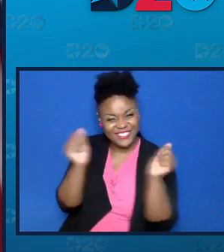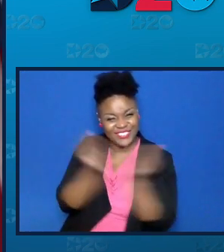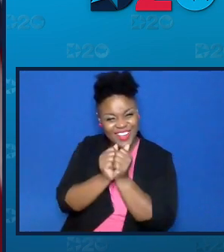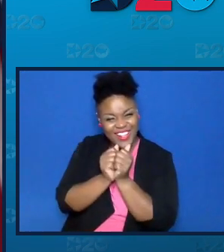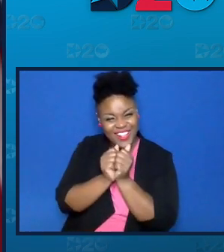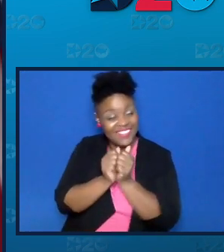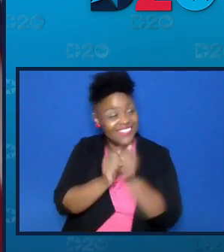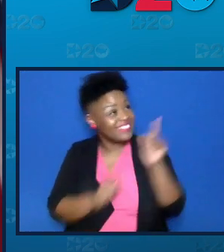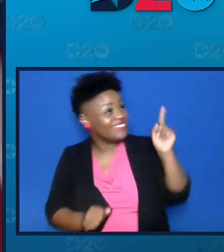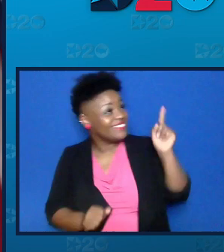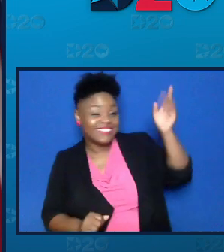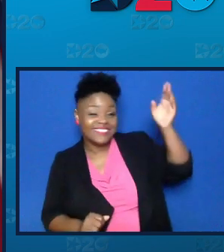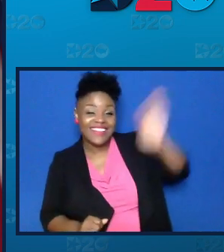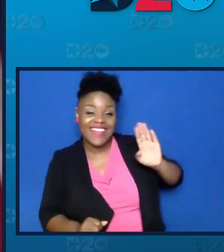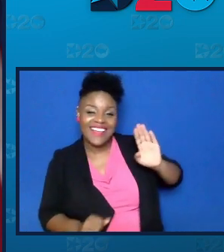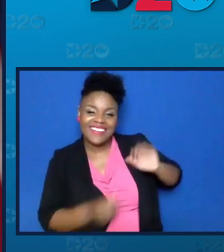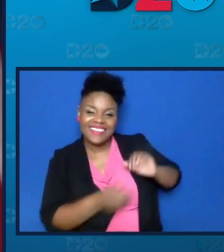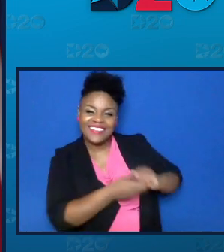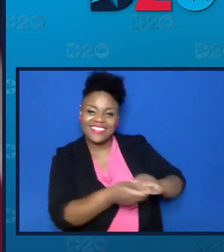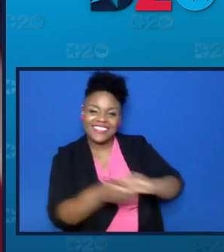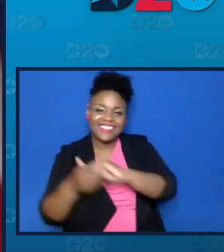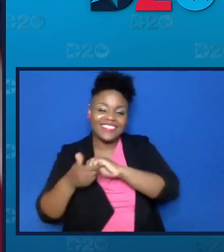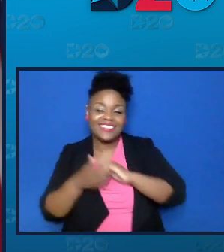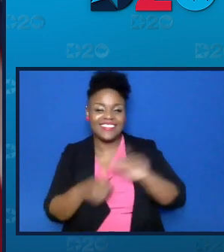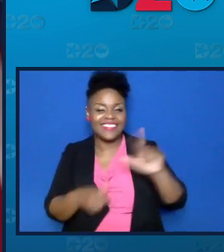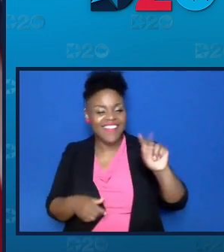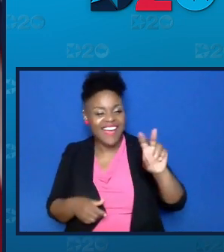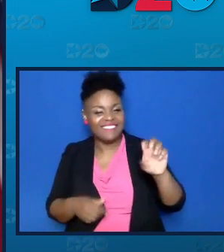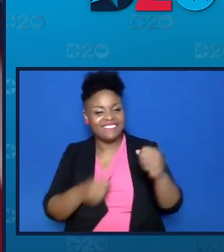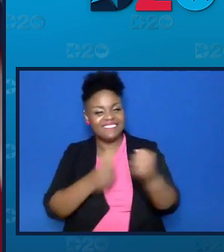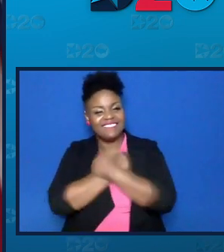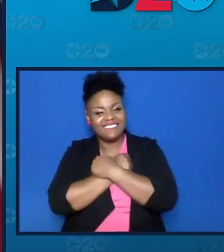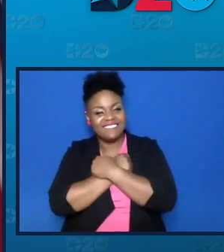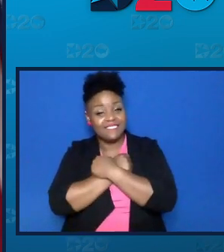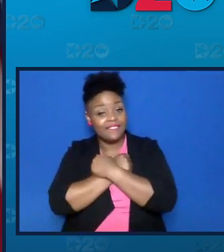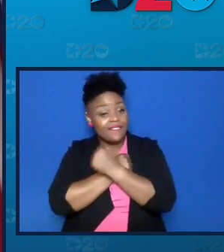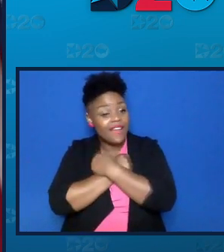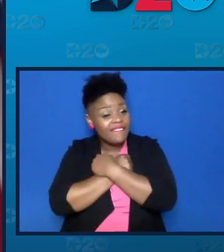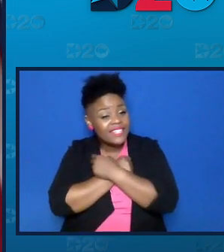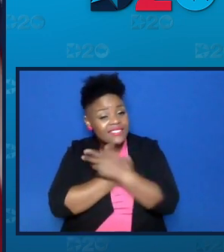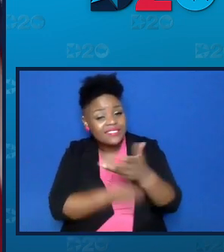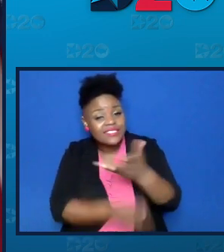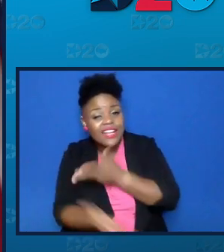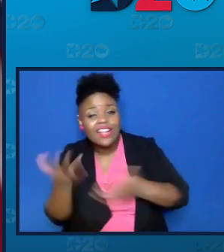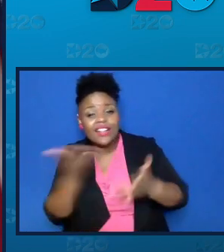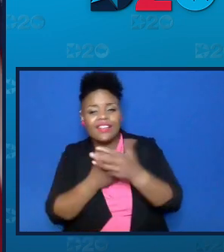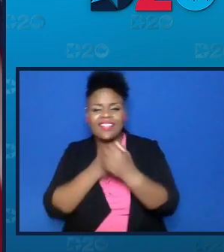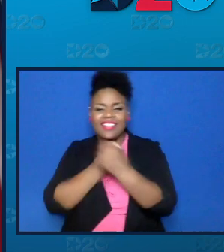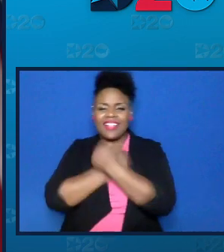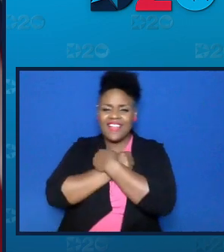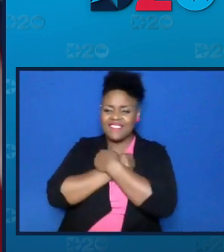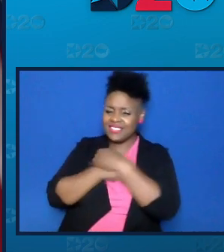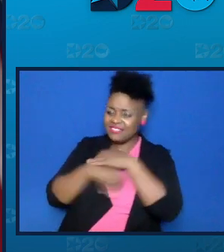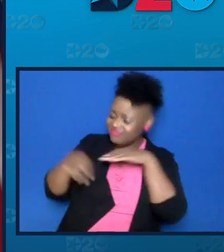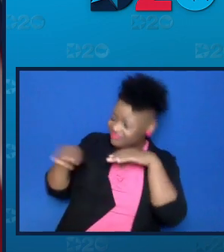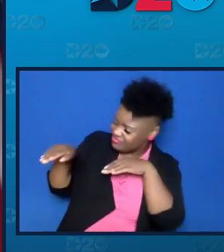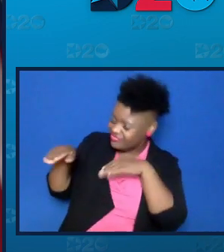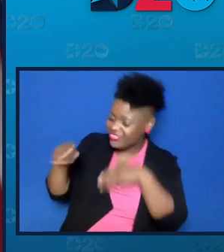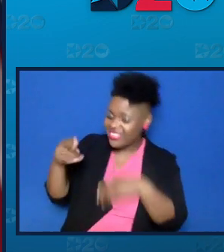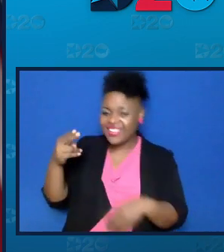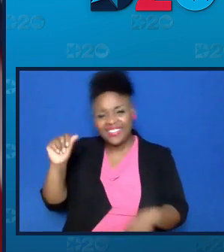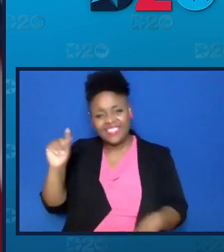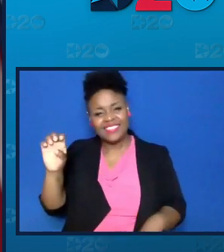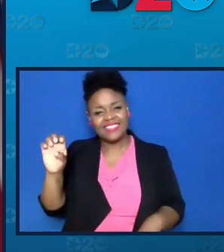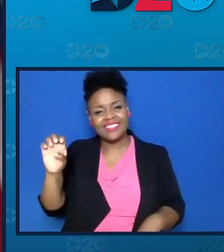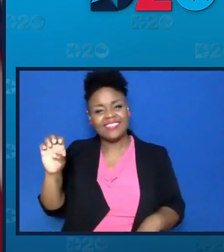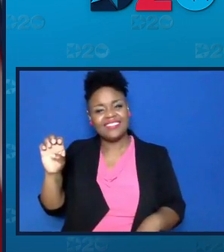love for America, united in our love for each other. For love is more powerful than hate. Hope is more powerful than fear. And light